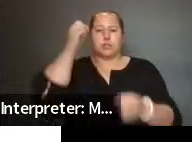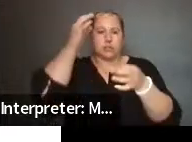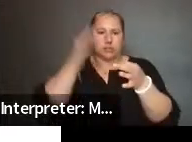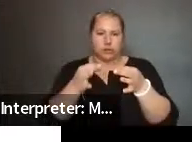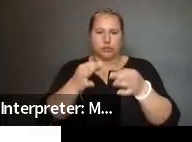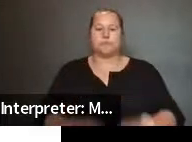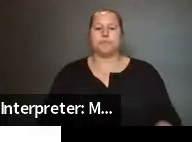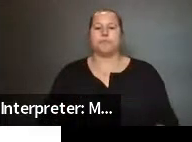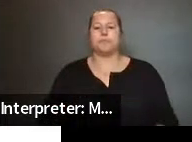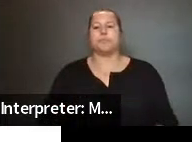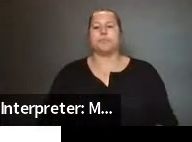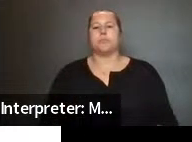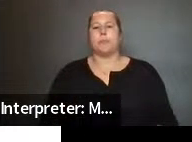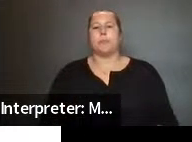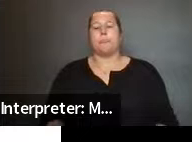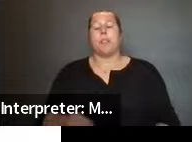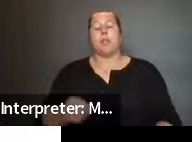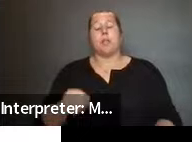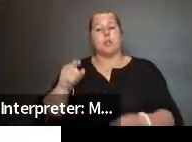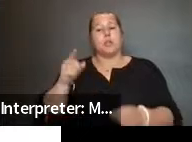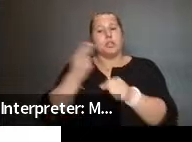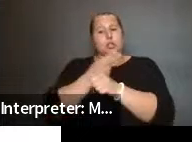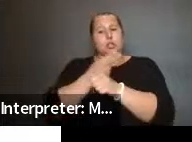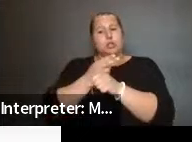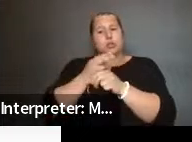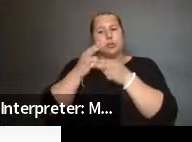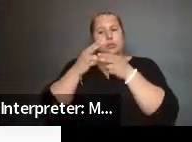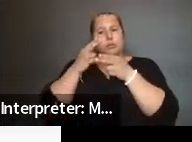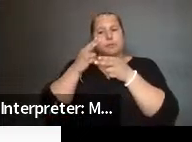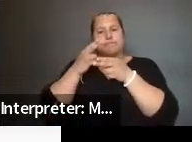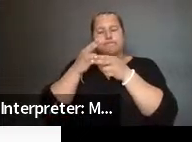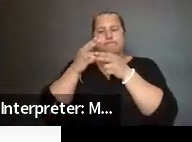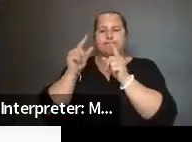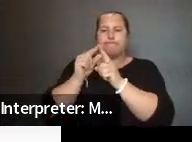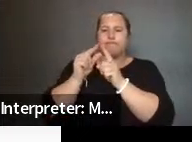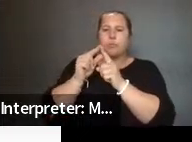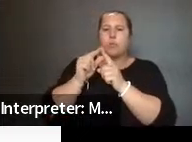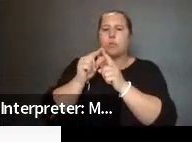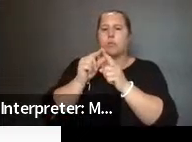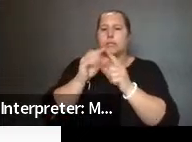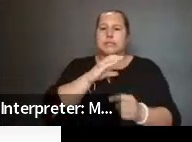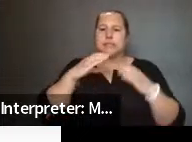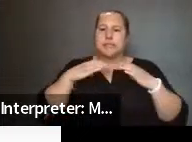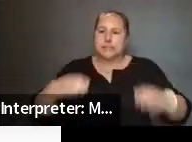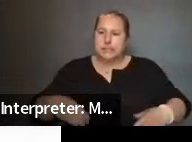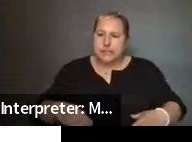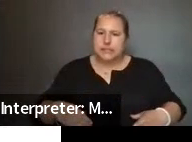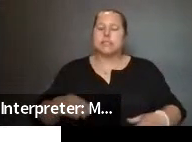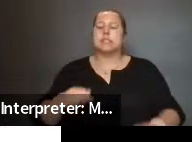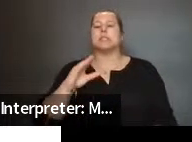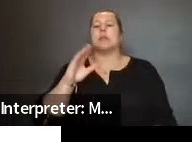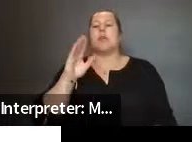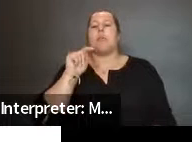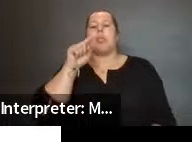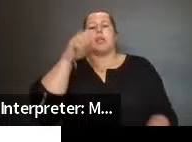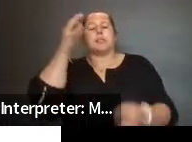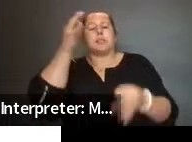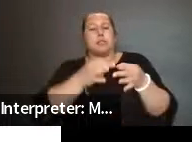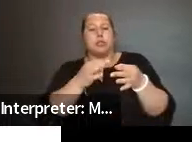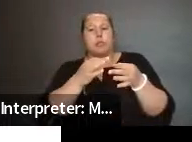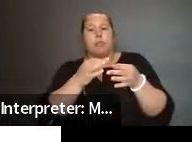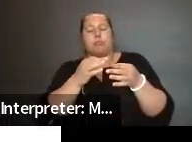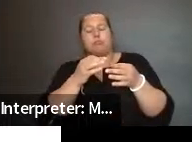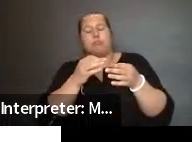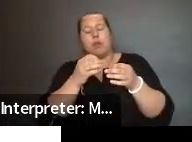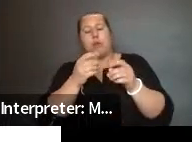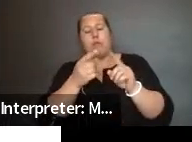the term citizens and mentions voting, district size is determined solely on population. It does not matter